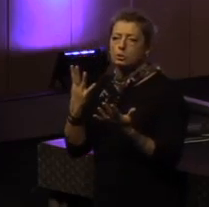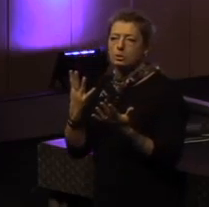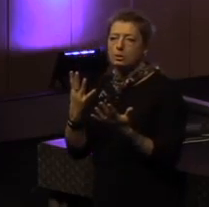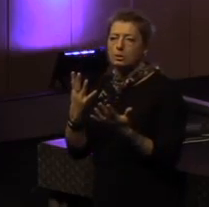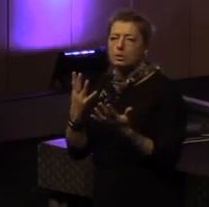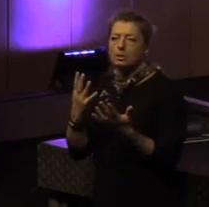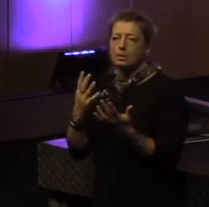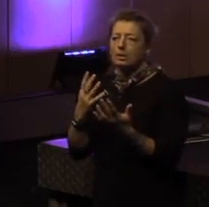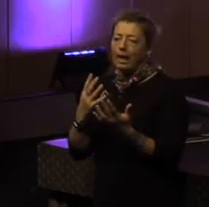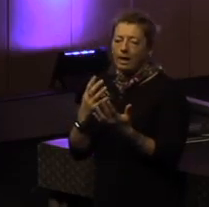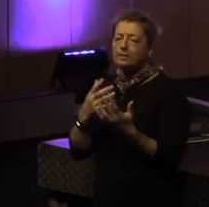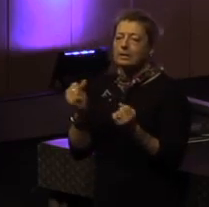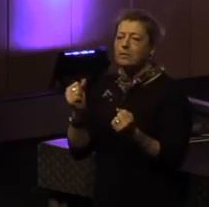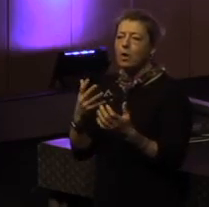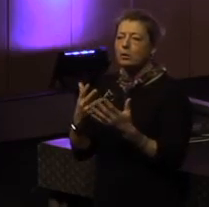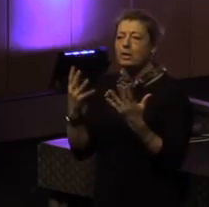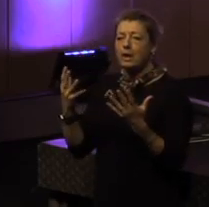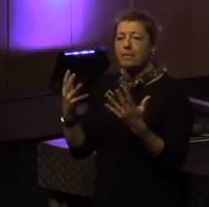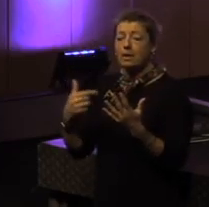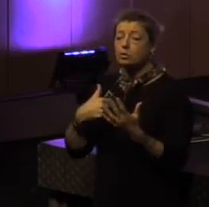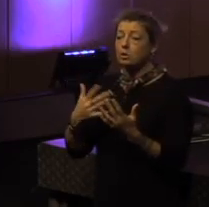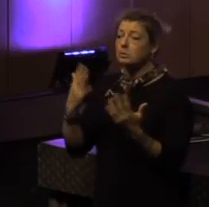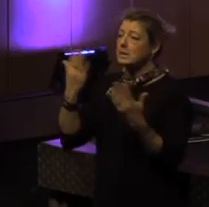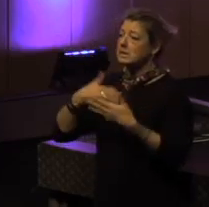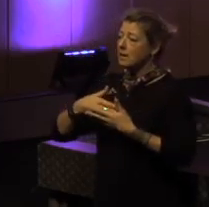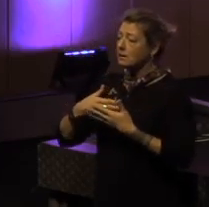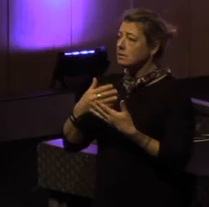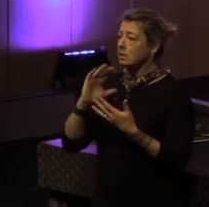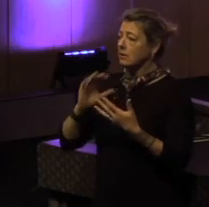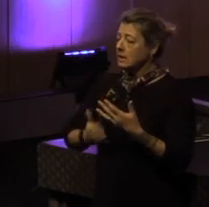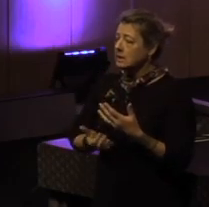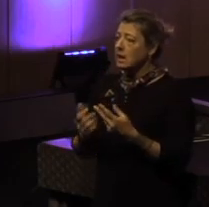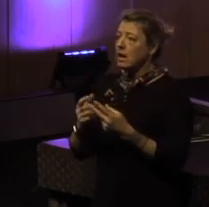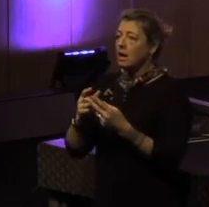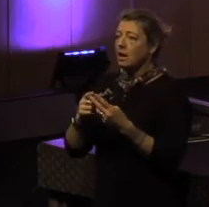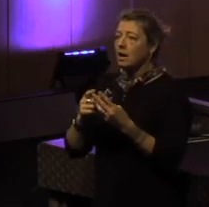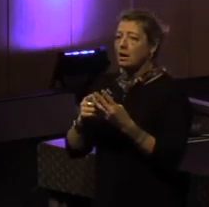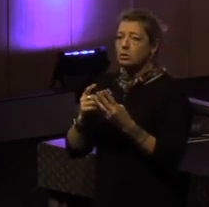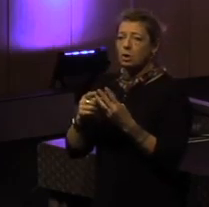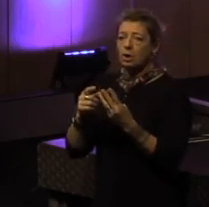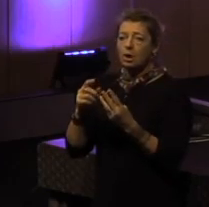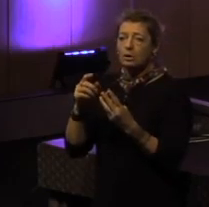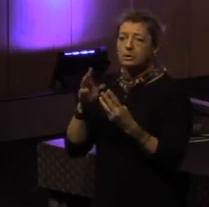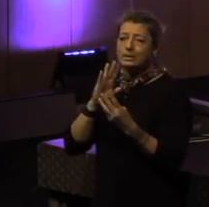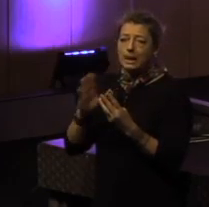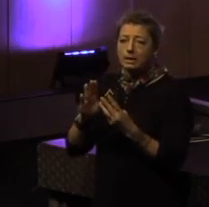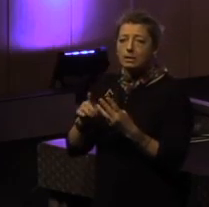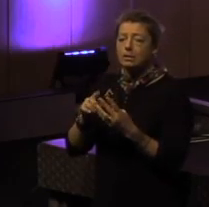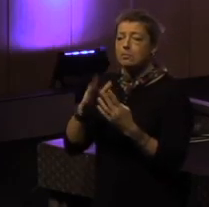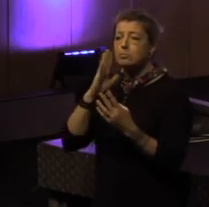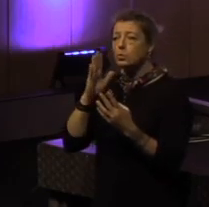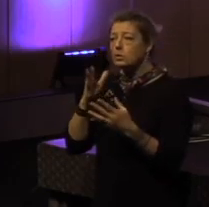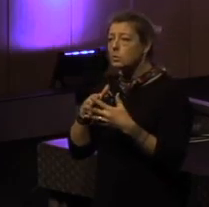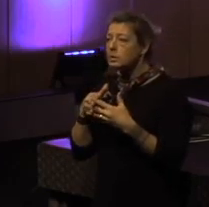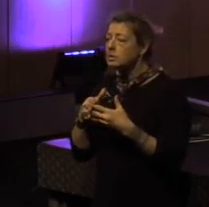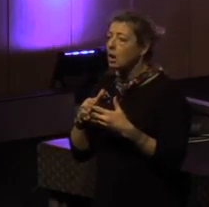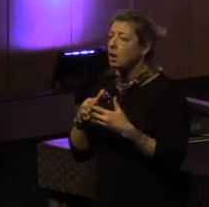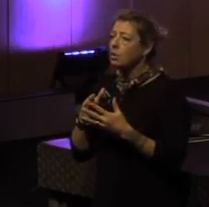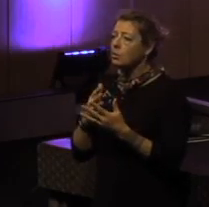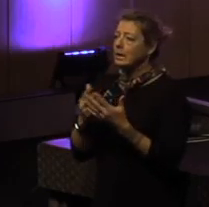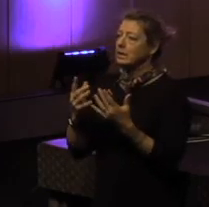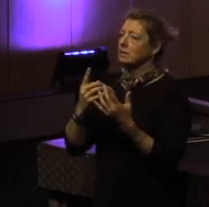Again, all with different laws, all with the right to pull you over for the same broken taillight that you